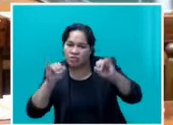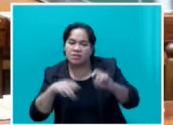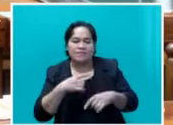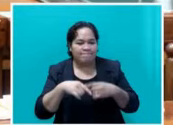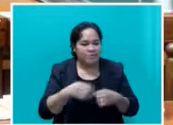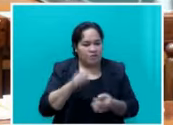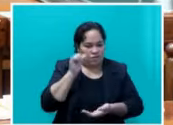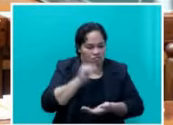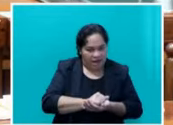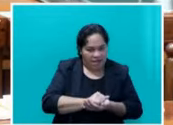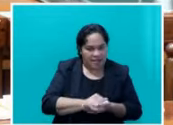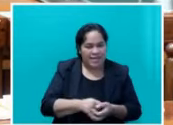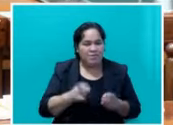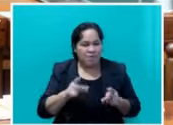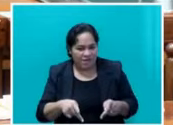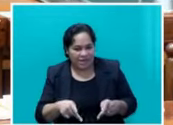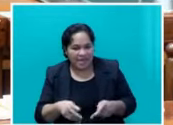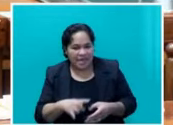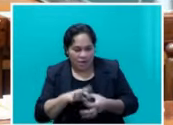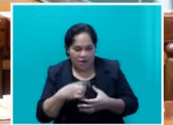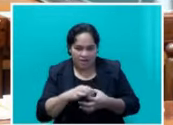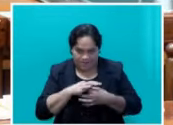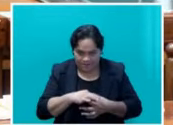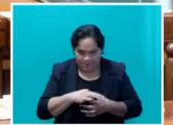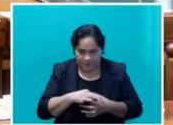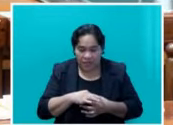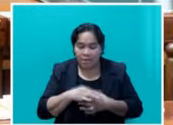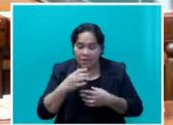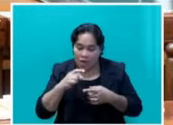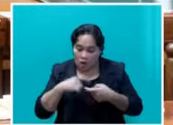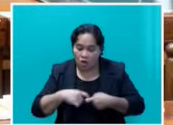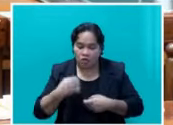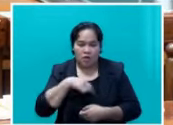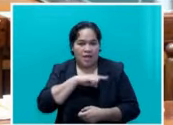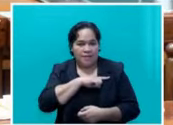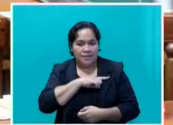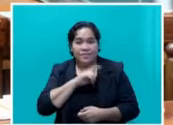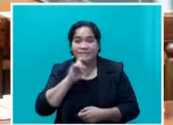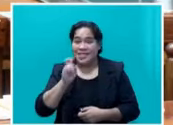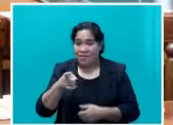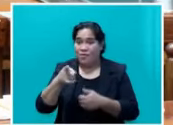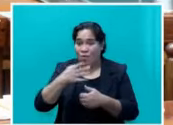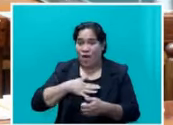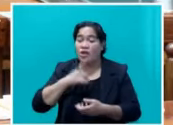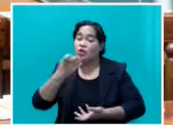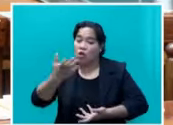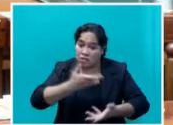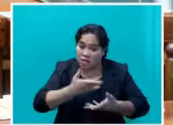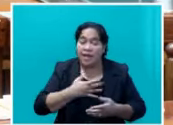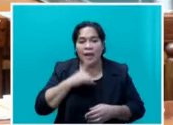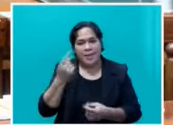and our entitlements. These belong to us. In that regard, the matters will be easier for government. We